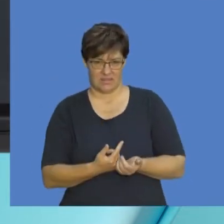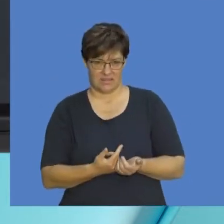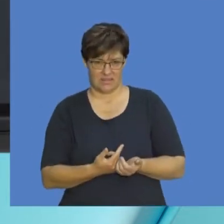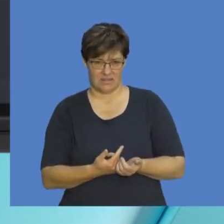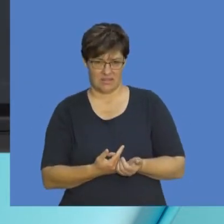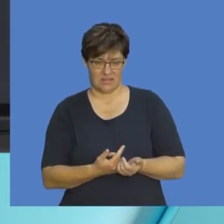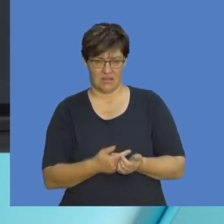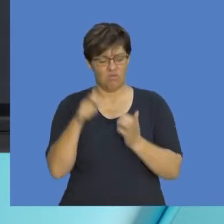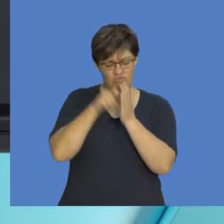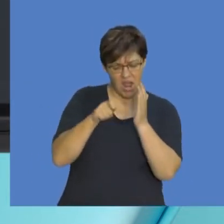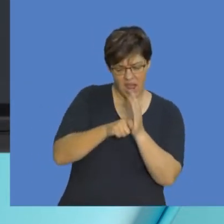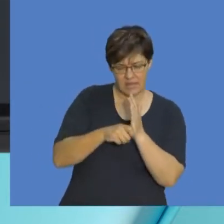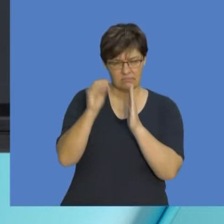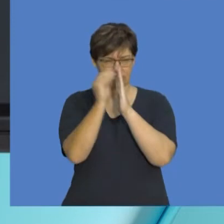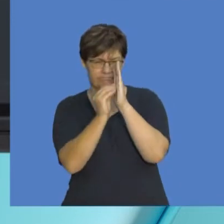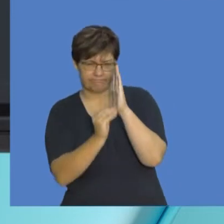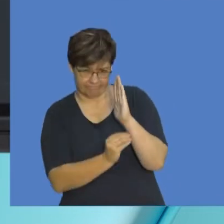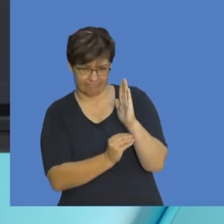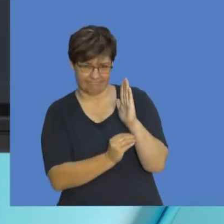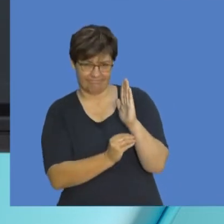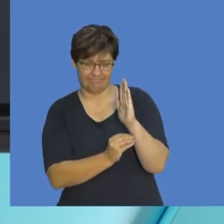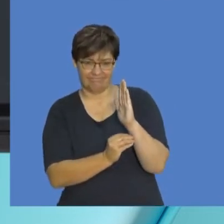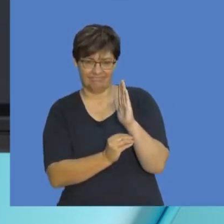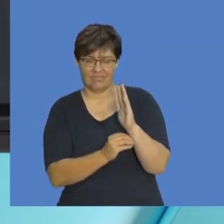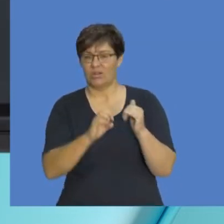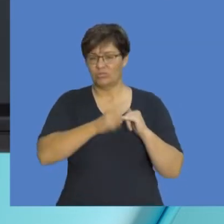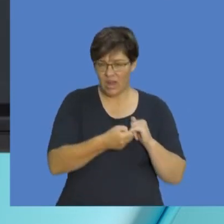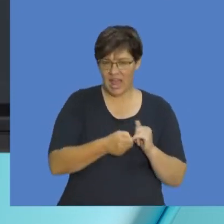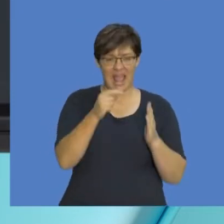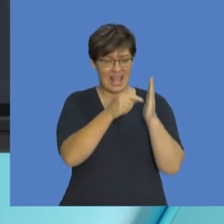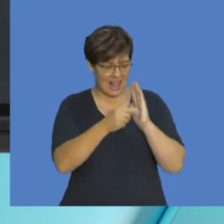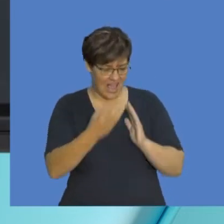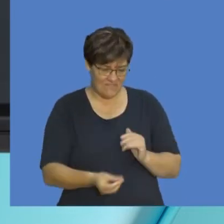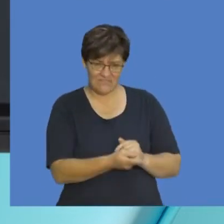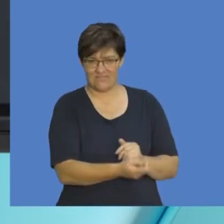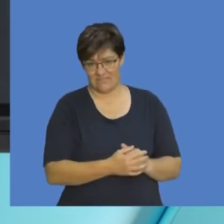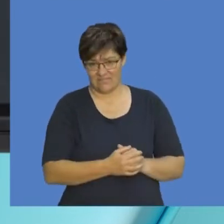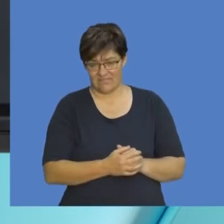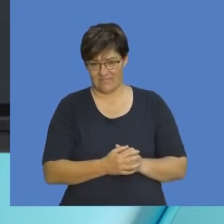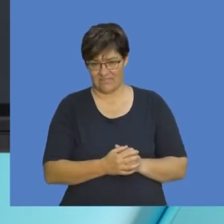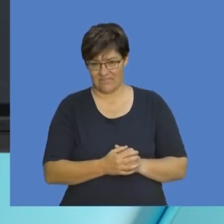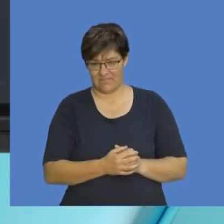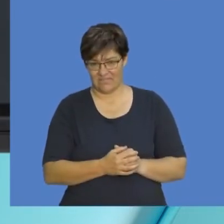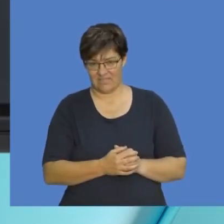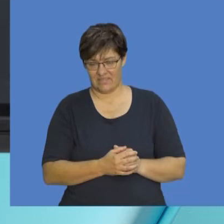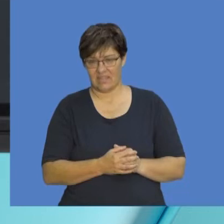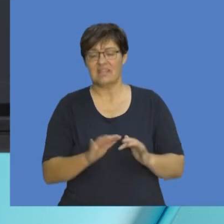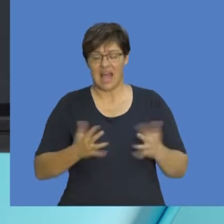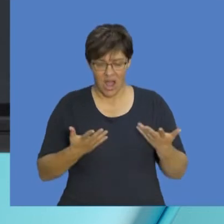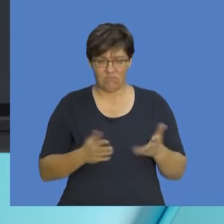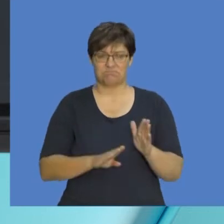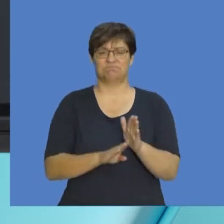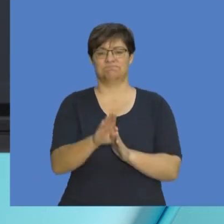bit. Write notes down. Okay, try a problem. Have a calculator in front of you. Okay, that's how we get